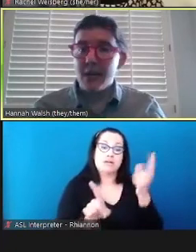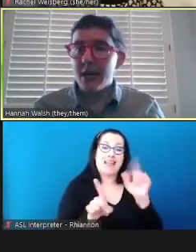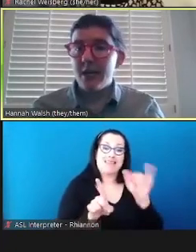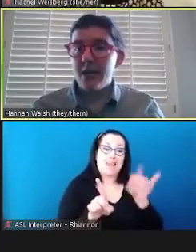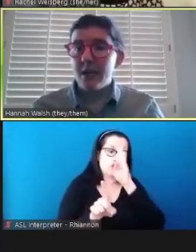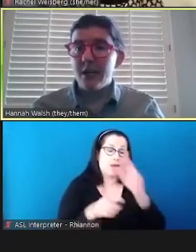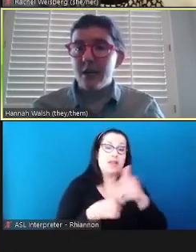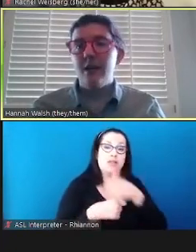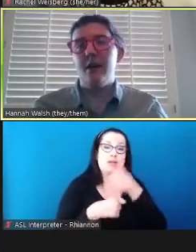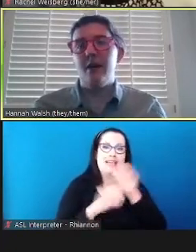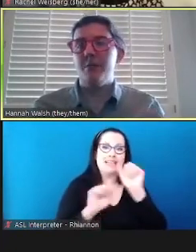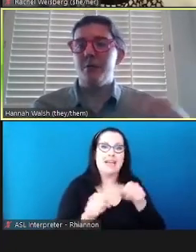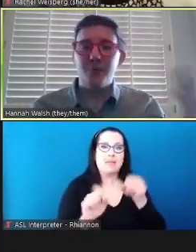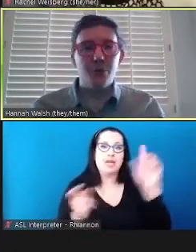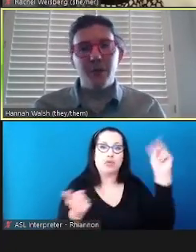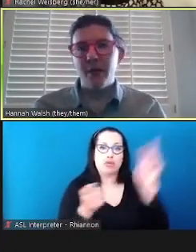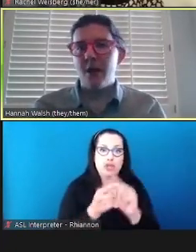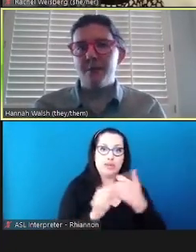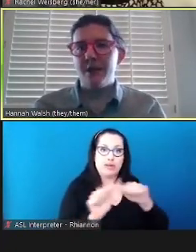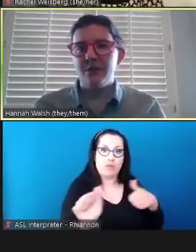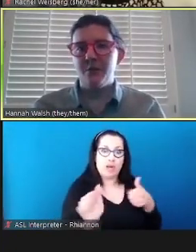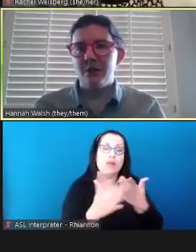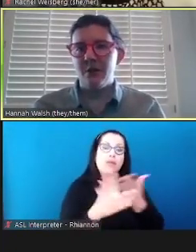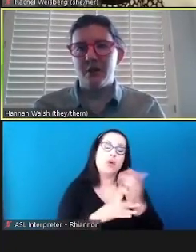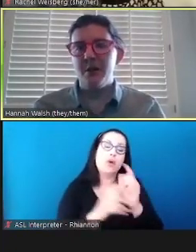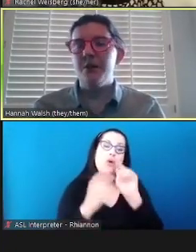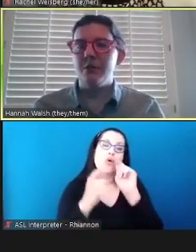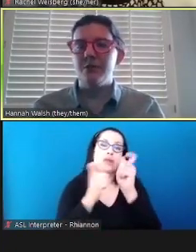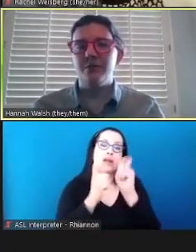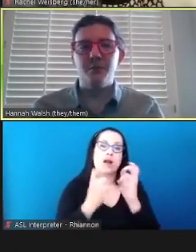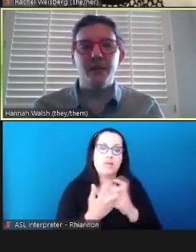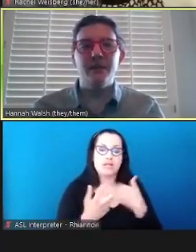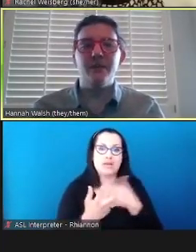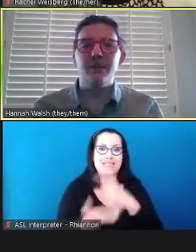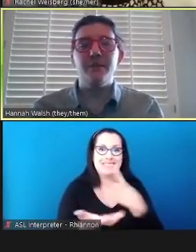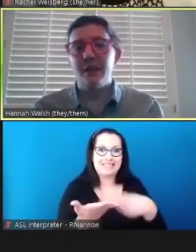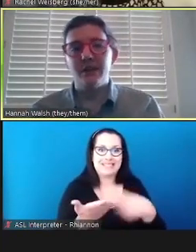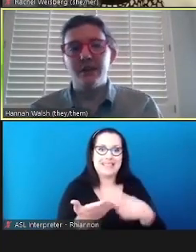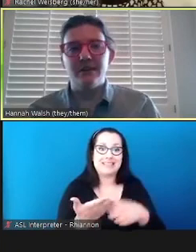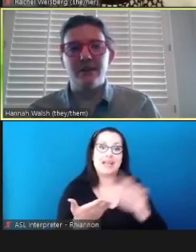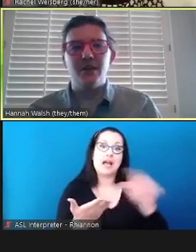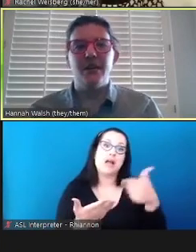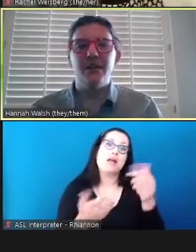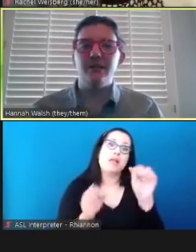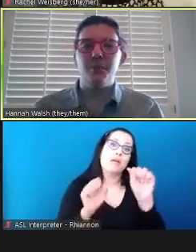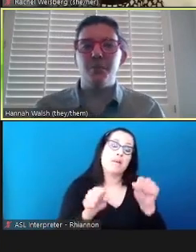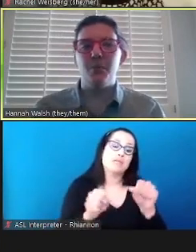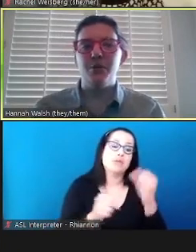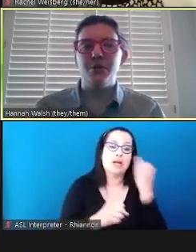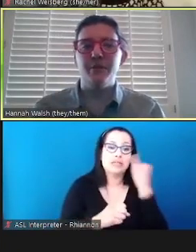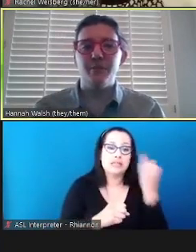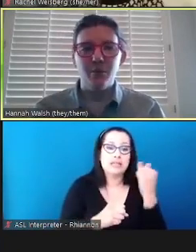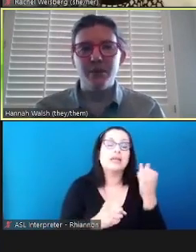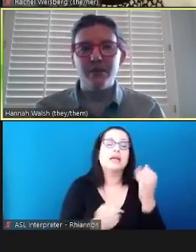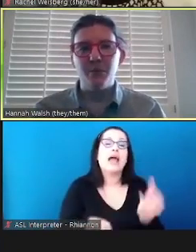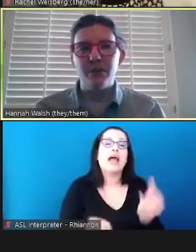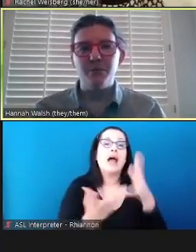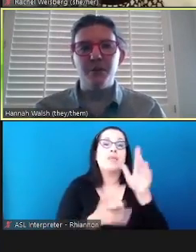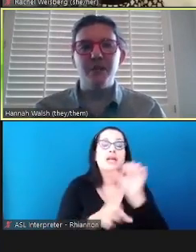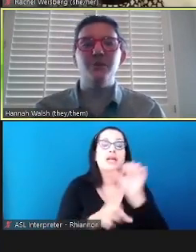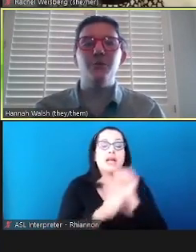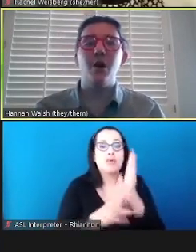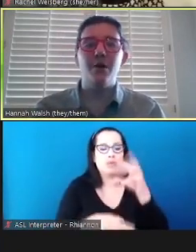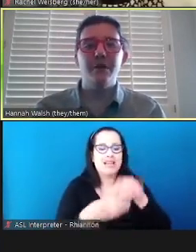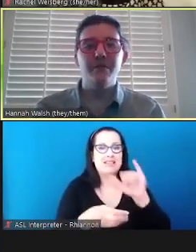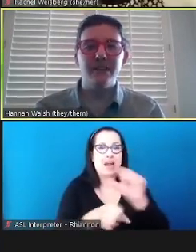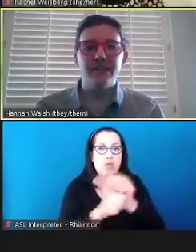be mitigated through the accommodations we talked about. Those are some ways. Another thing to consider is the proportion of employees in the